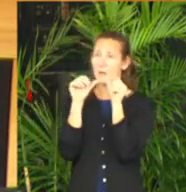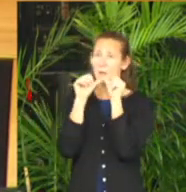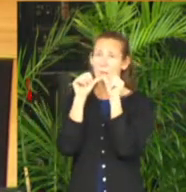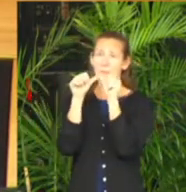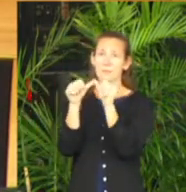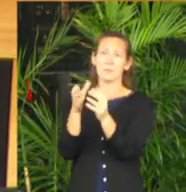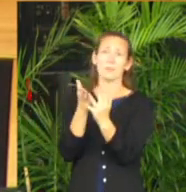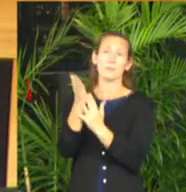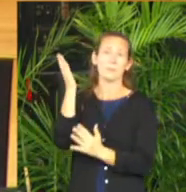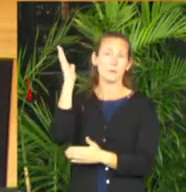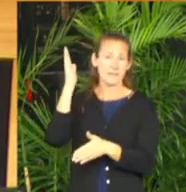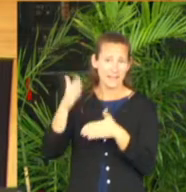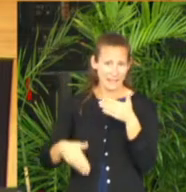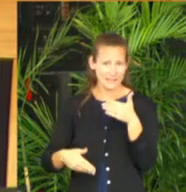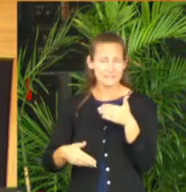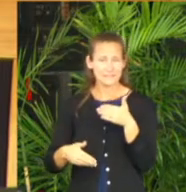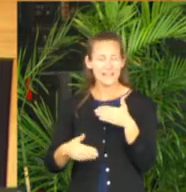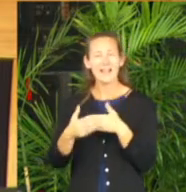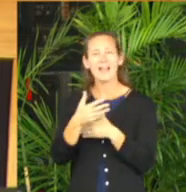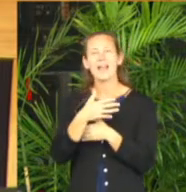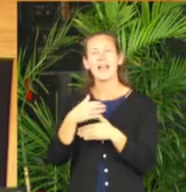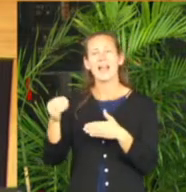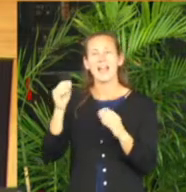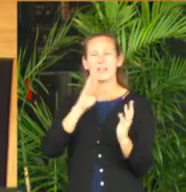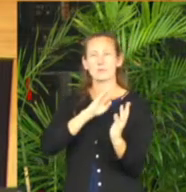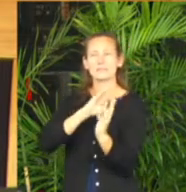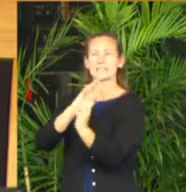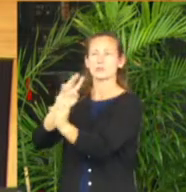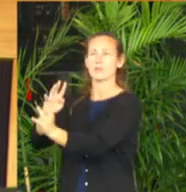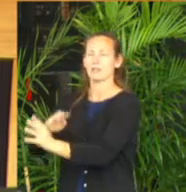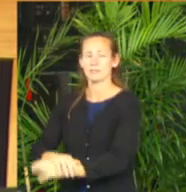benediction by Dr. Capes and the recessional.